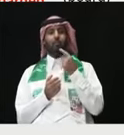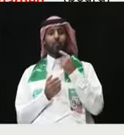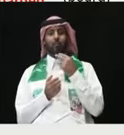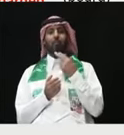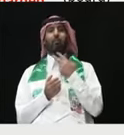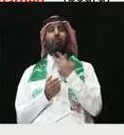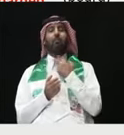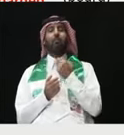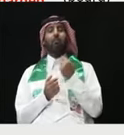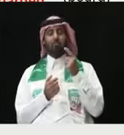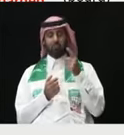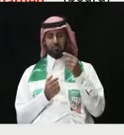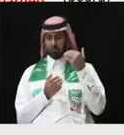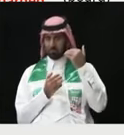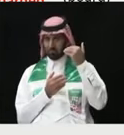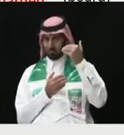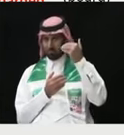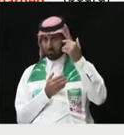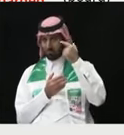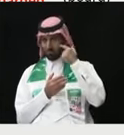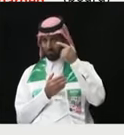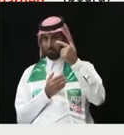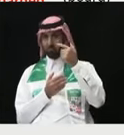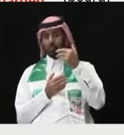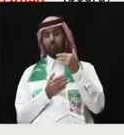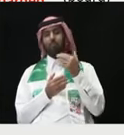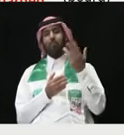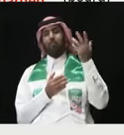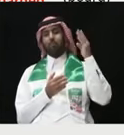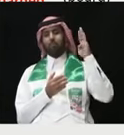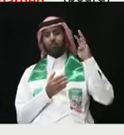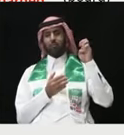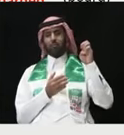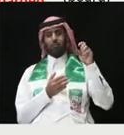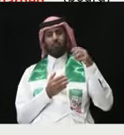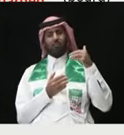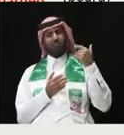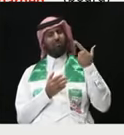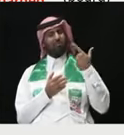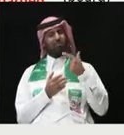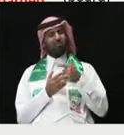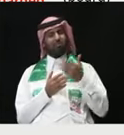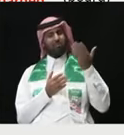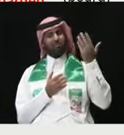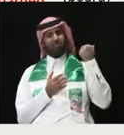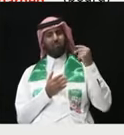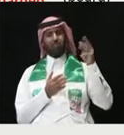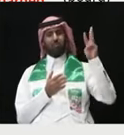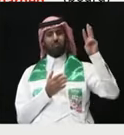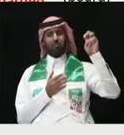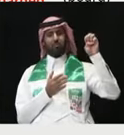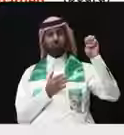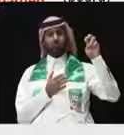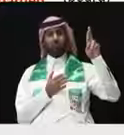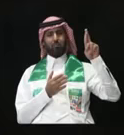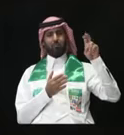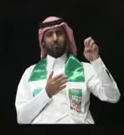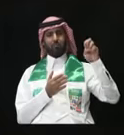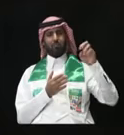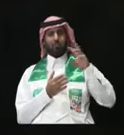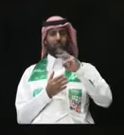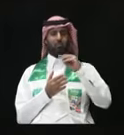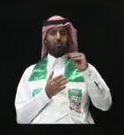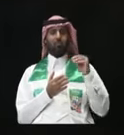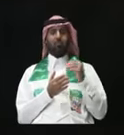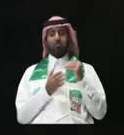and expectations be, what is the past of be? They were bigger than their suitcases.